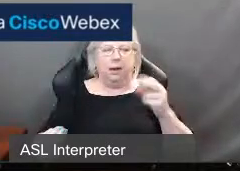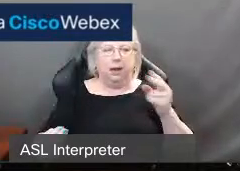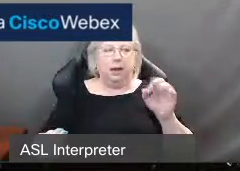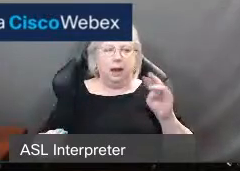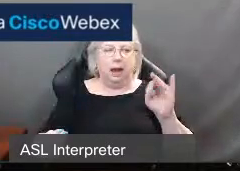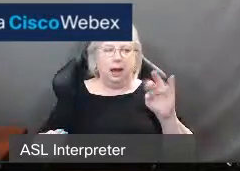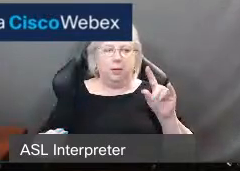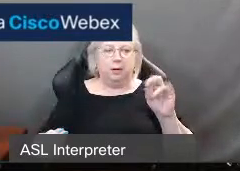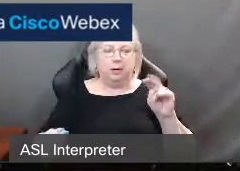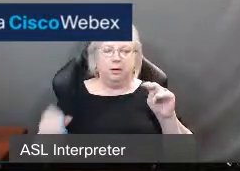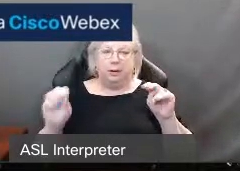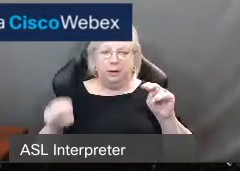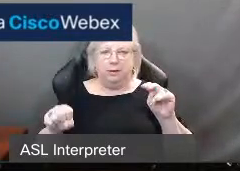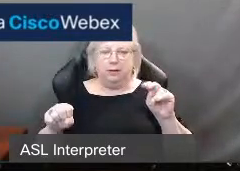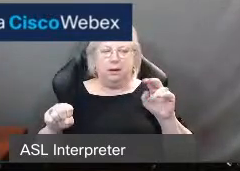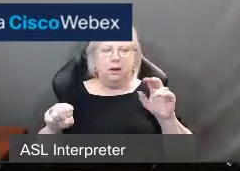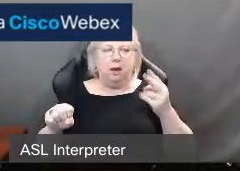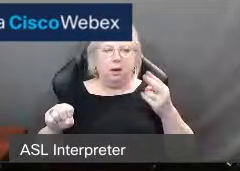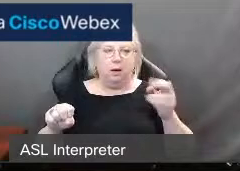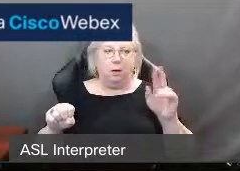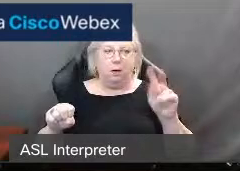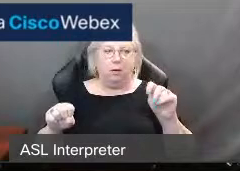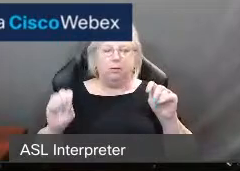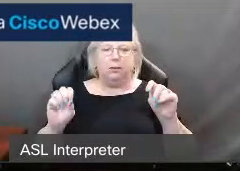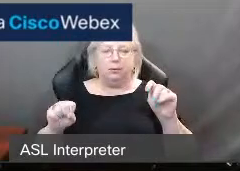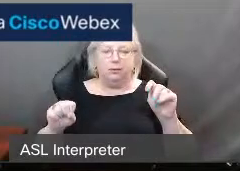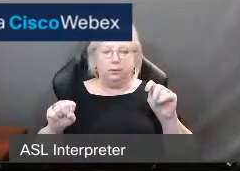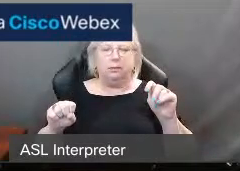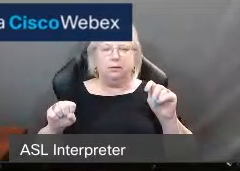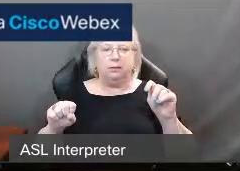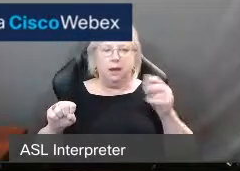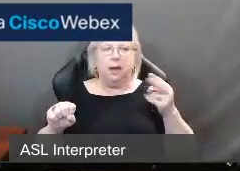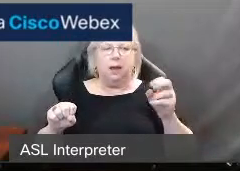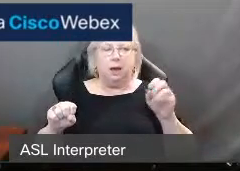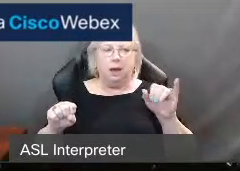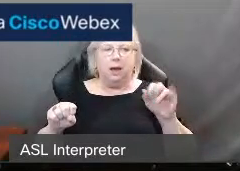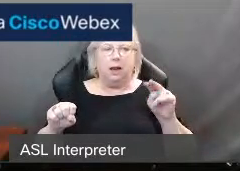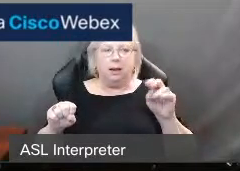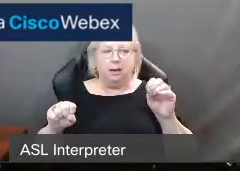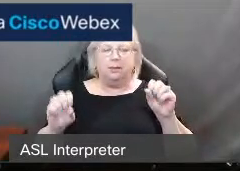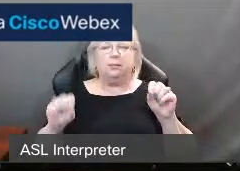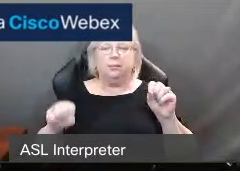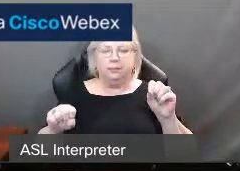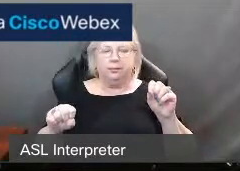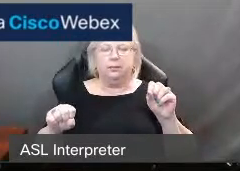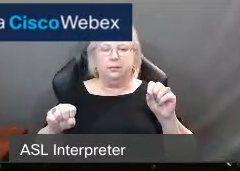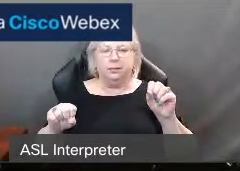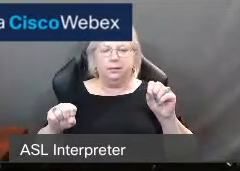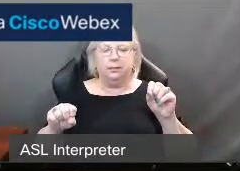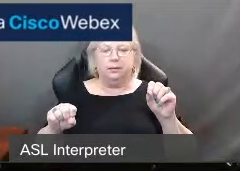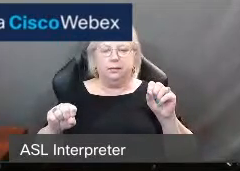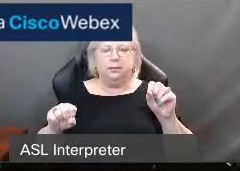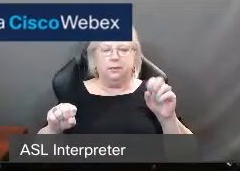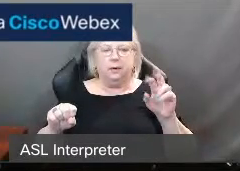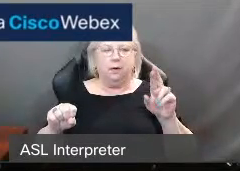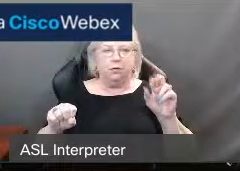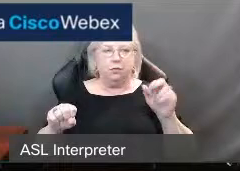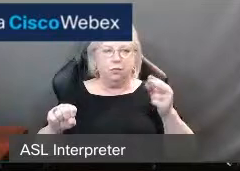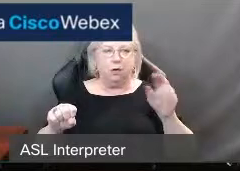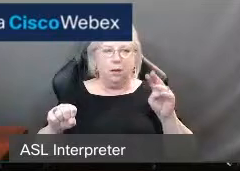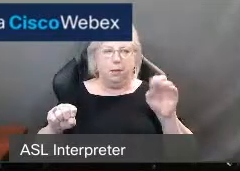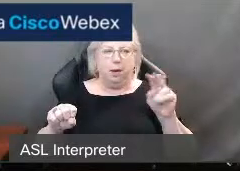Hamilton, Yes. Hart, Yes. Haynes, Yes. Ramon,